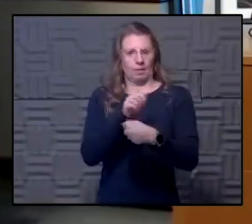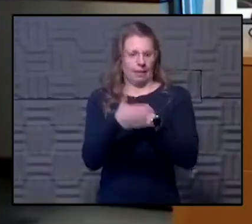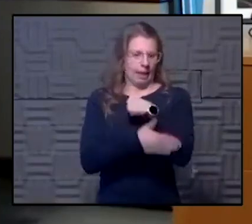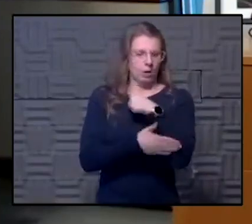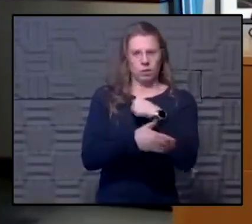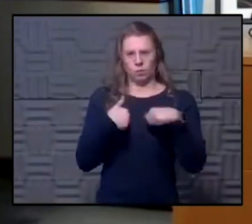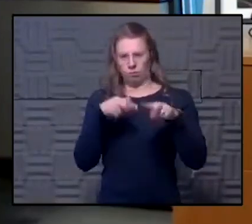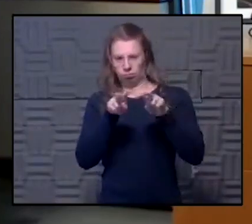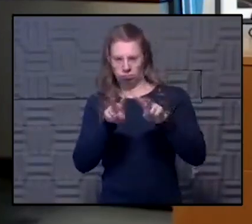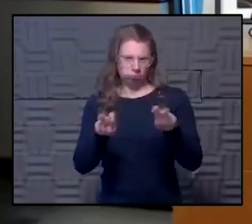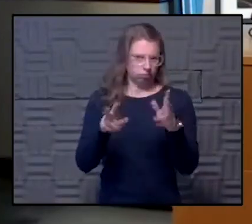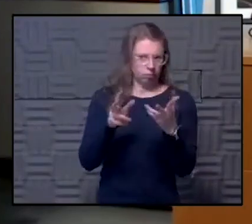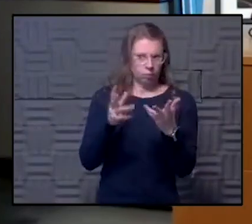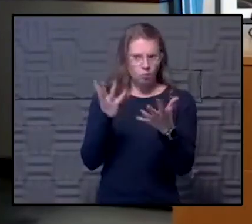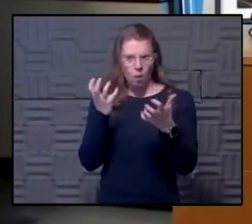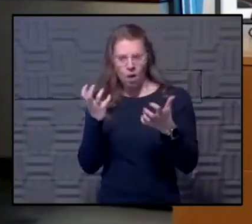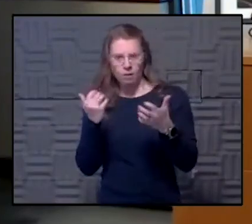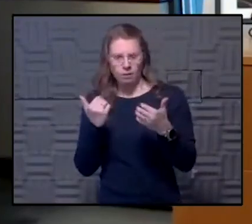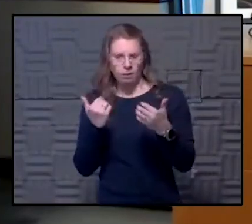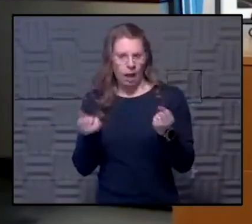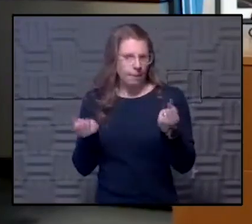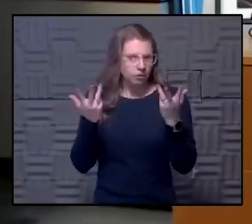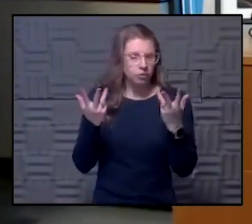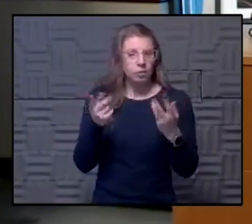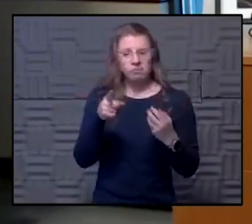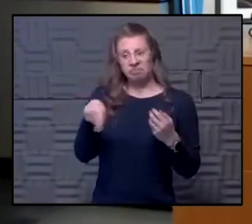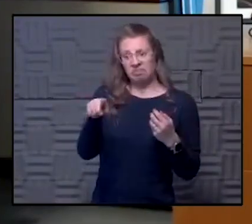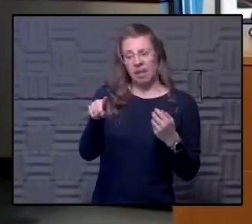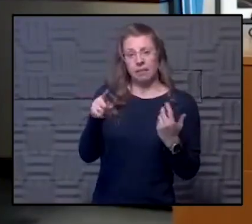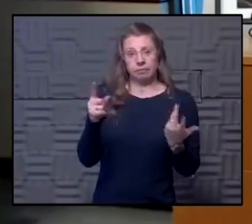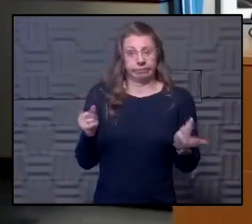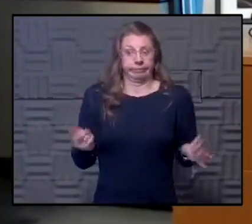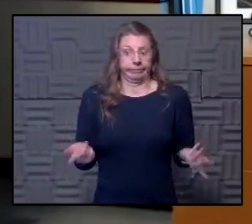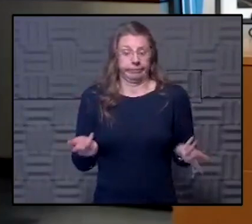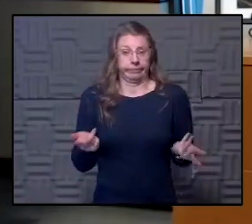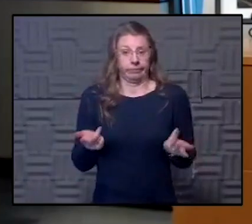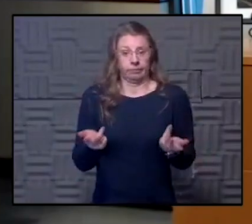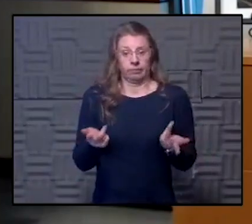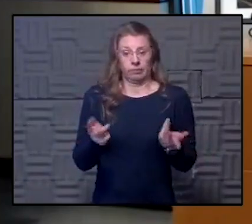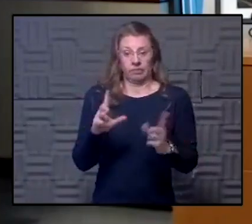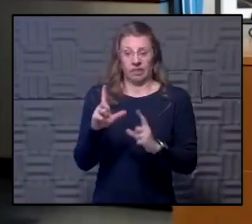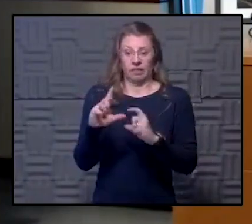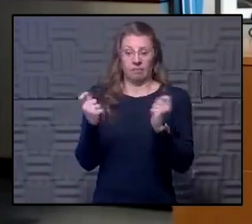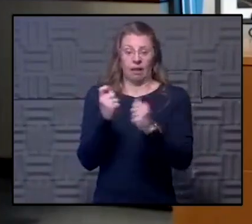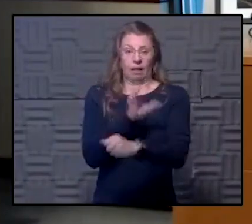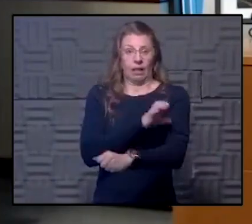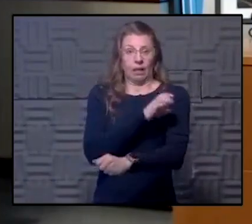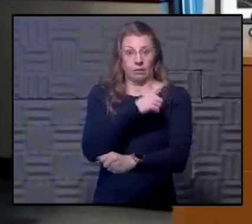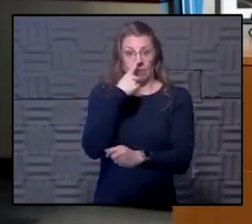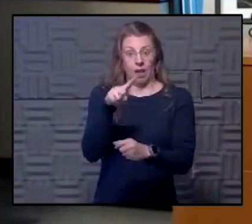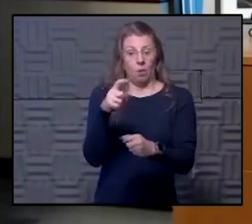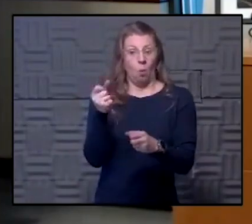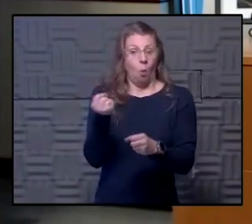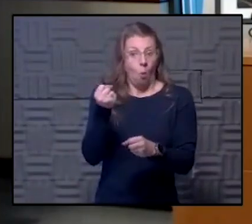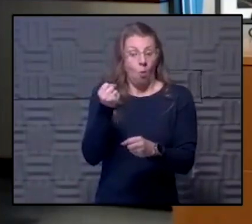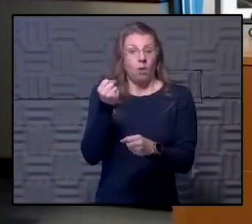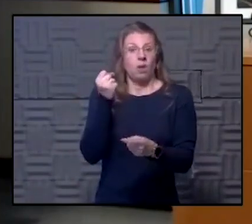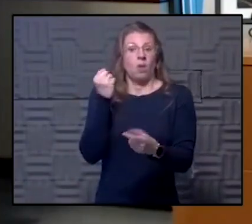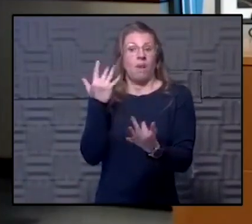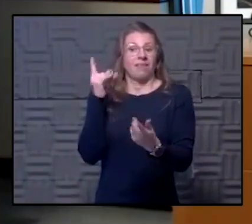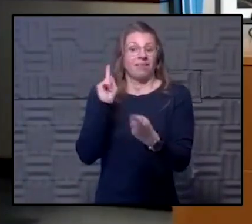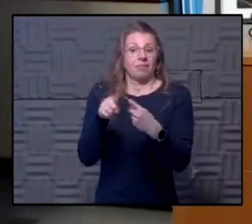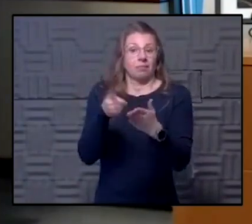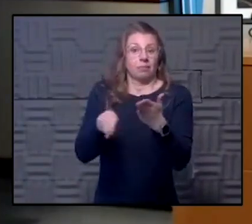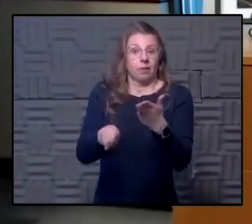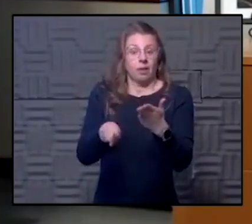you desire to have? And sometimes they'll say, we aren't going to be running a major clinic. Can we hold off next week and only have